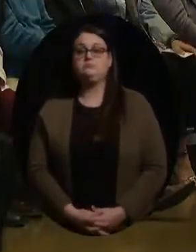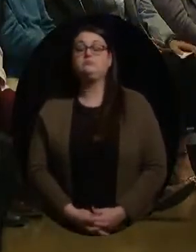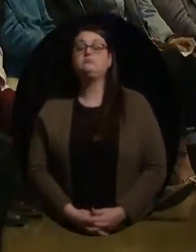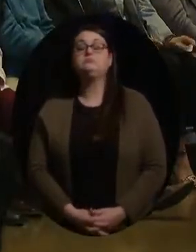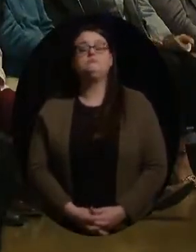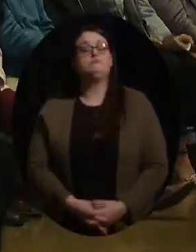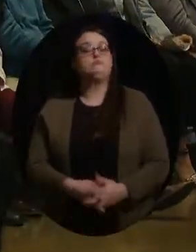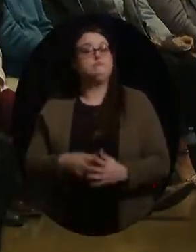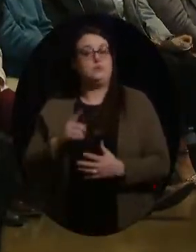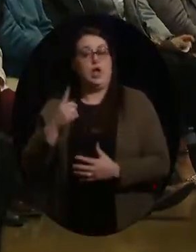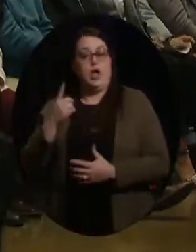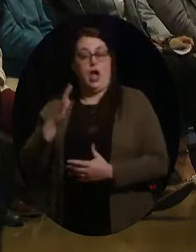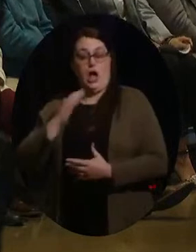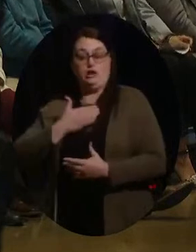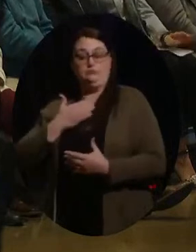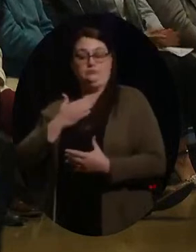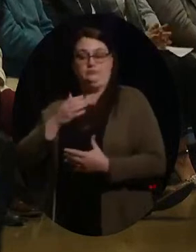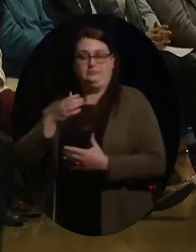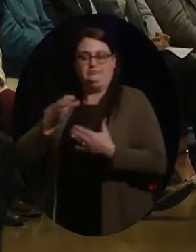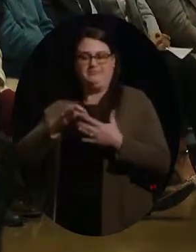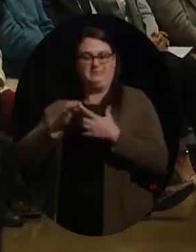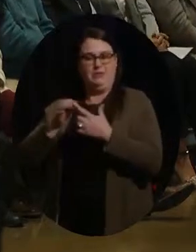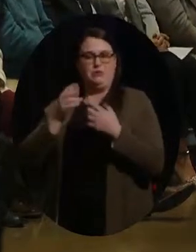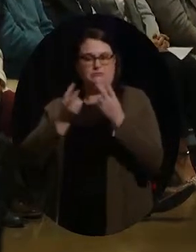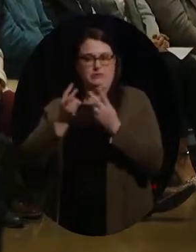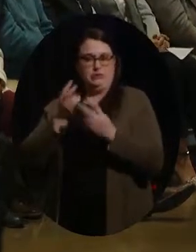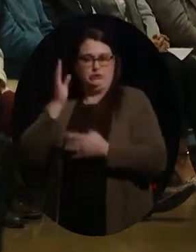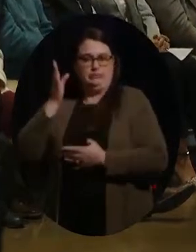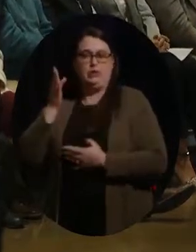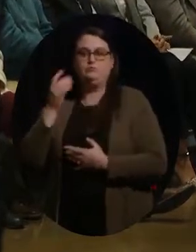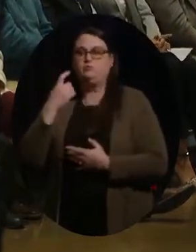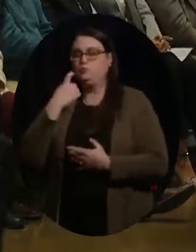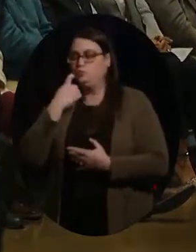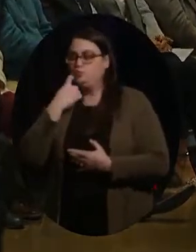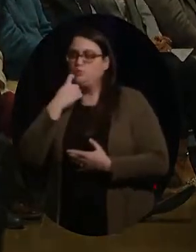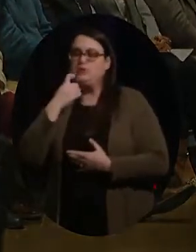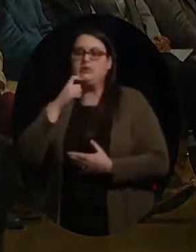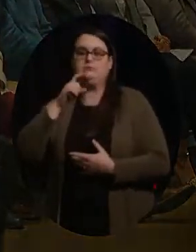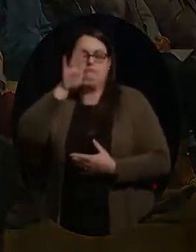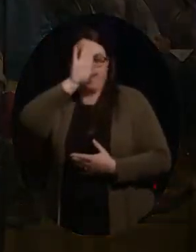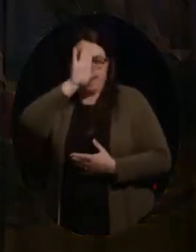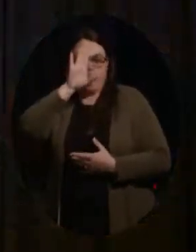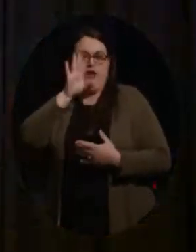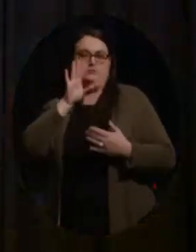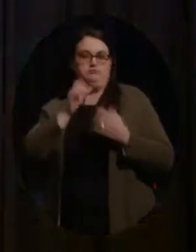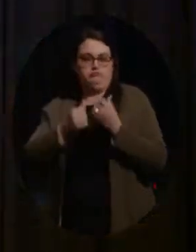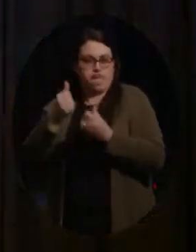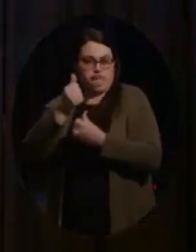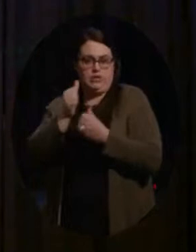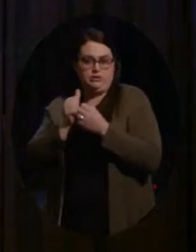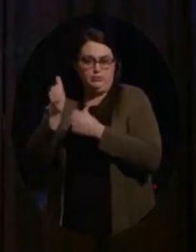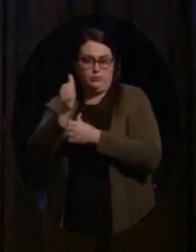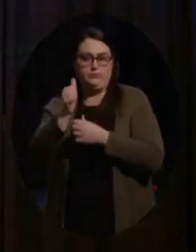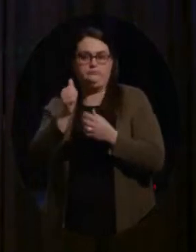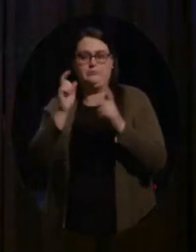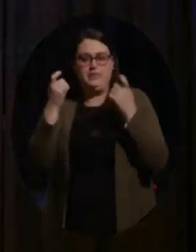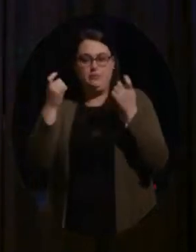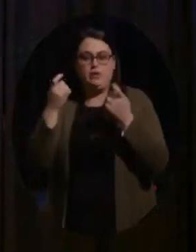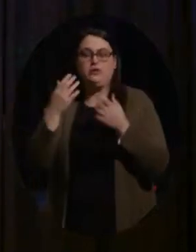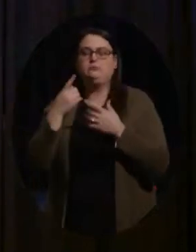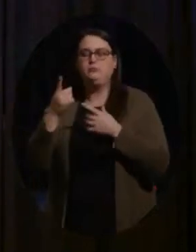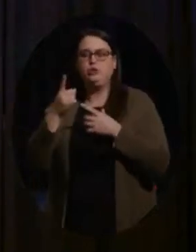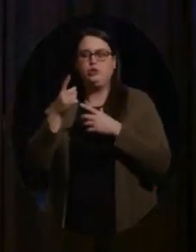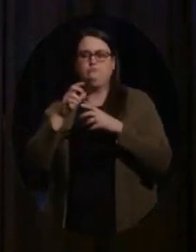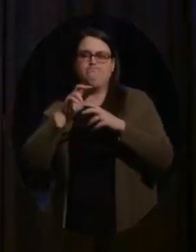But as one of our guest speakers at a recent fire department promotional ceremony reminded us, as you climb